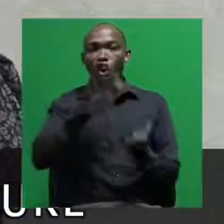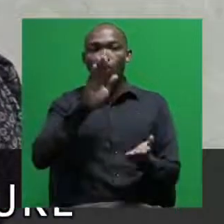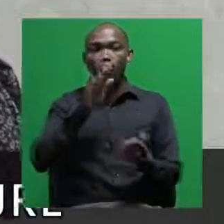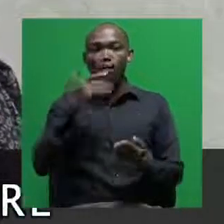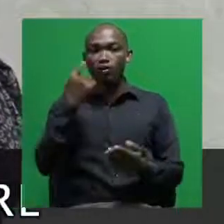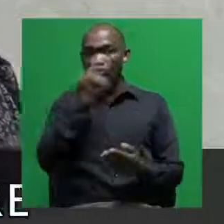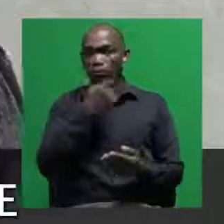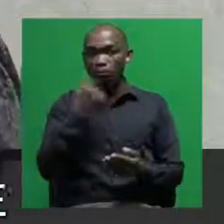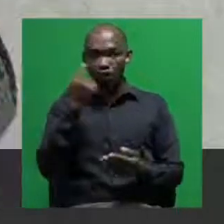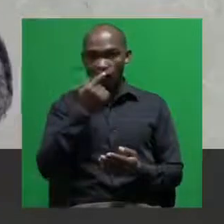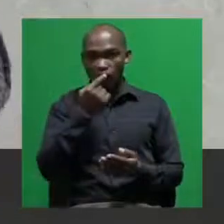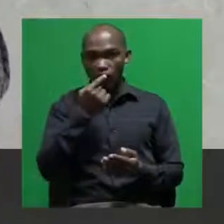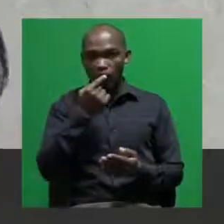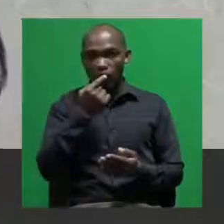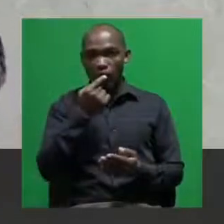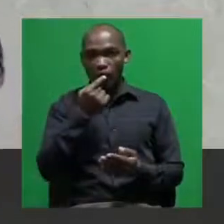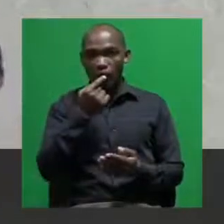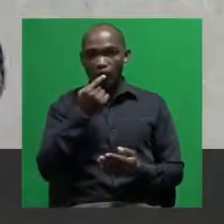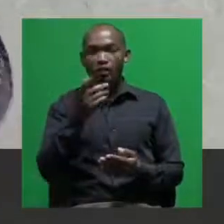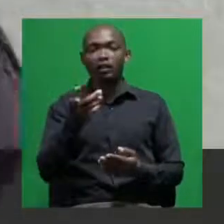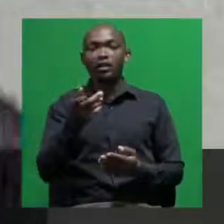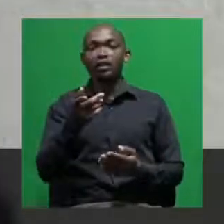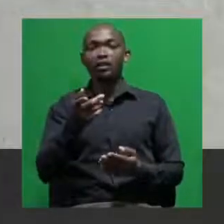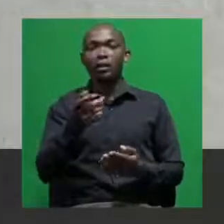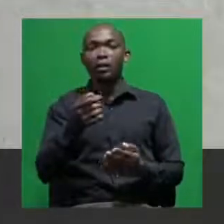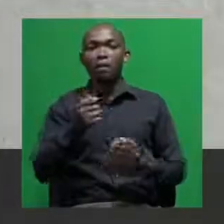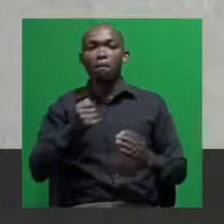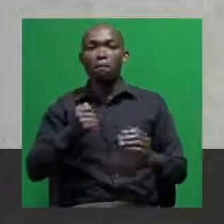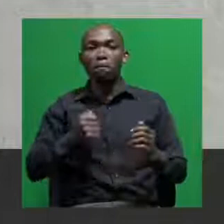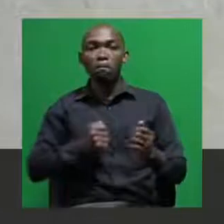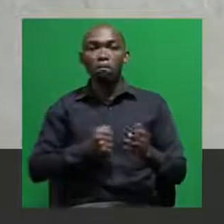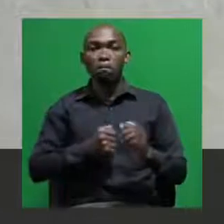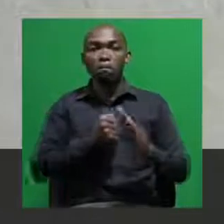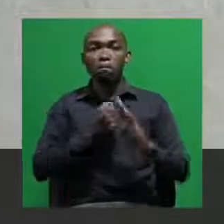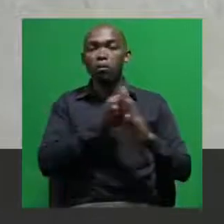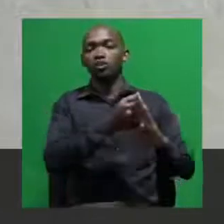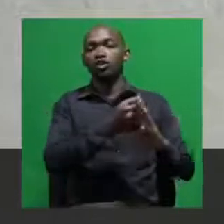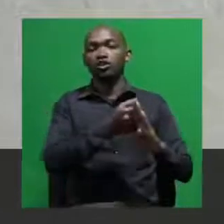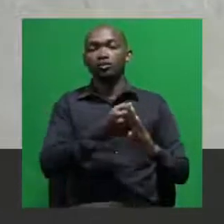mouth outside. So how do you feel?